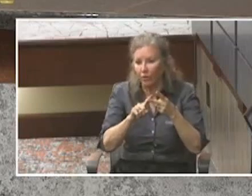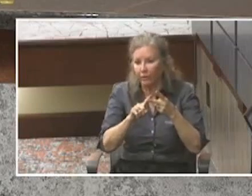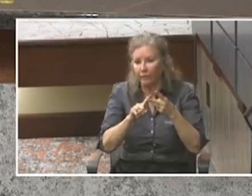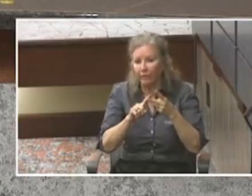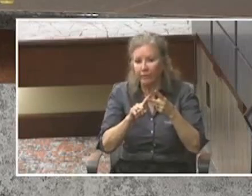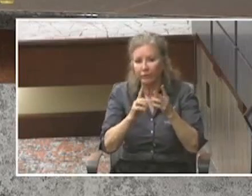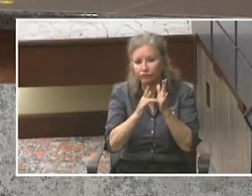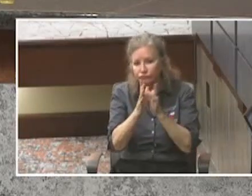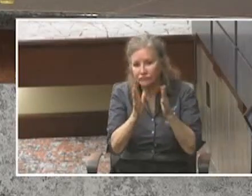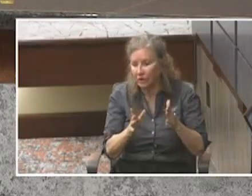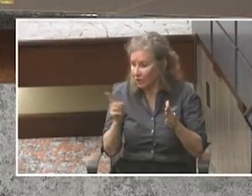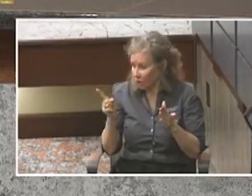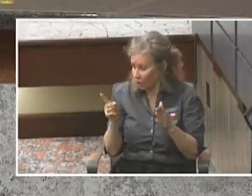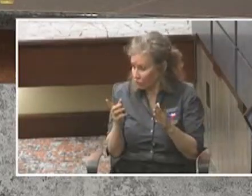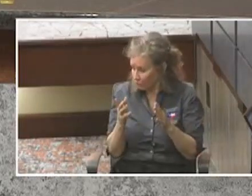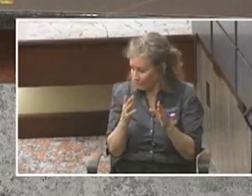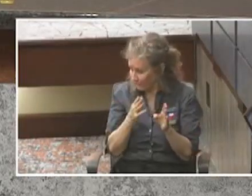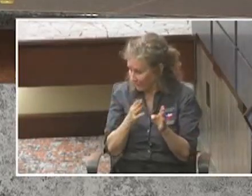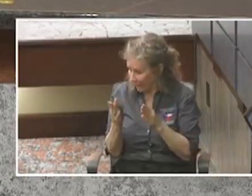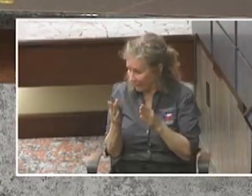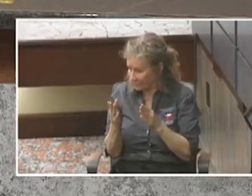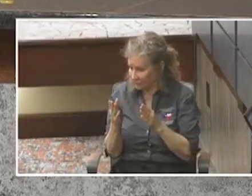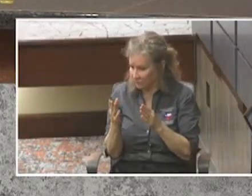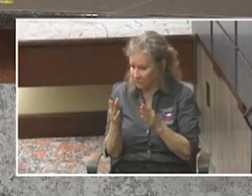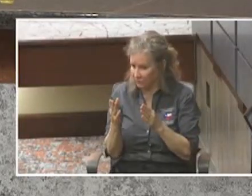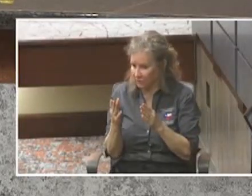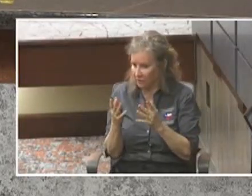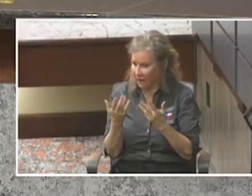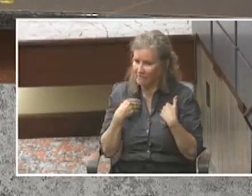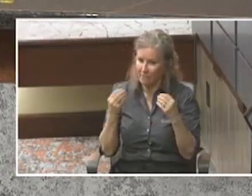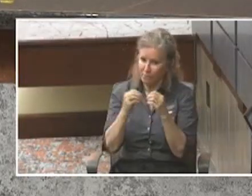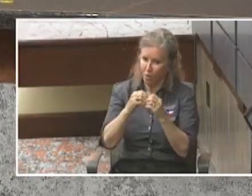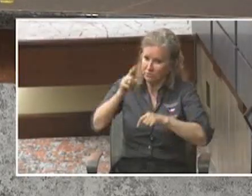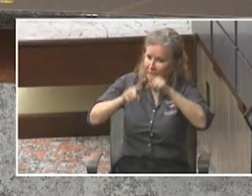Because I know that you mentioned the